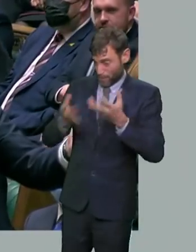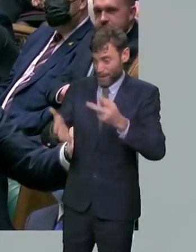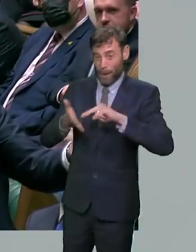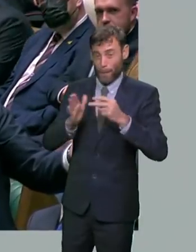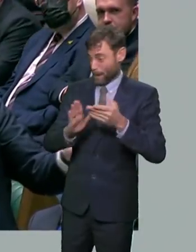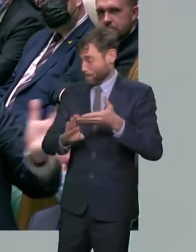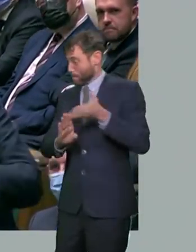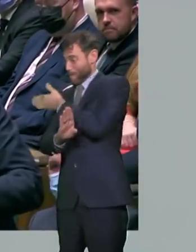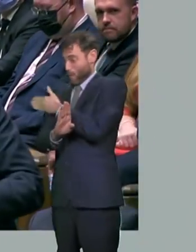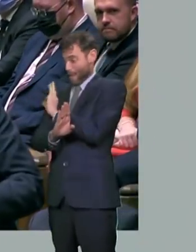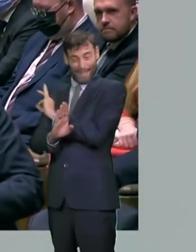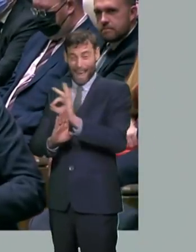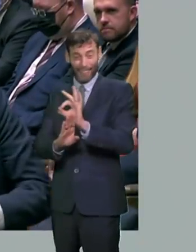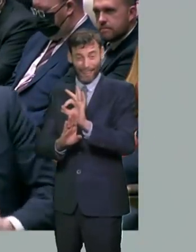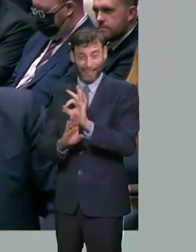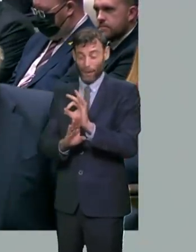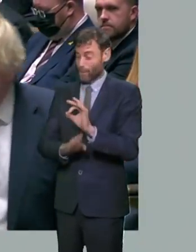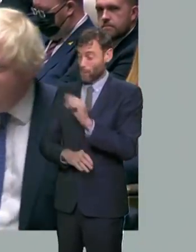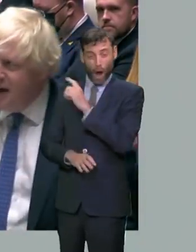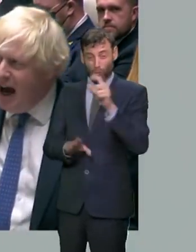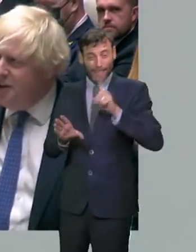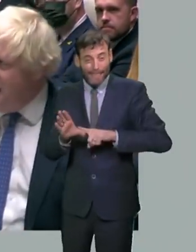Nothing like it, Mr. Speaker. Nothing like it for a century.